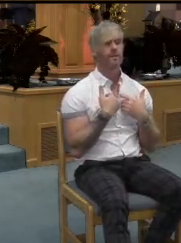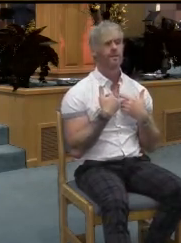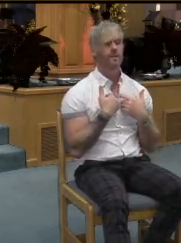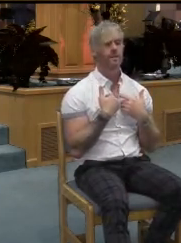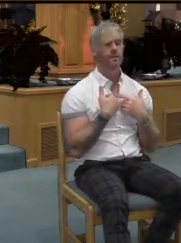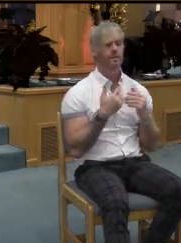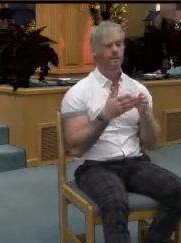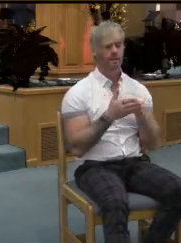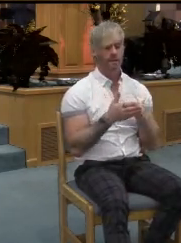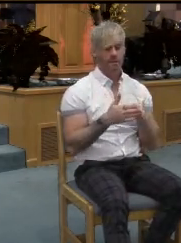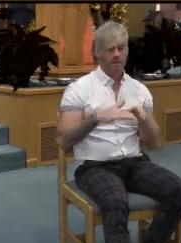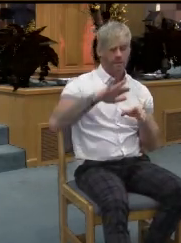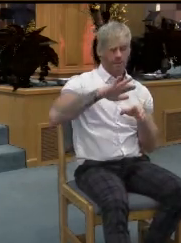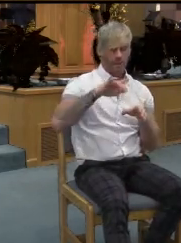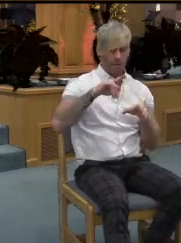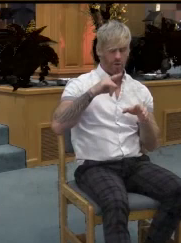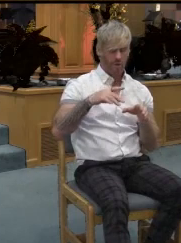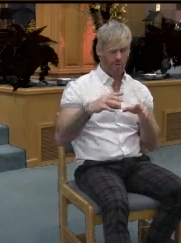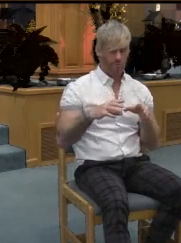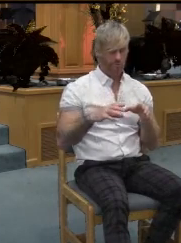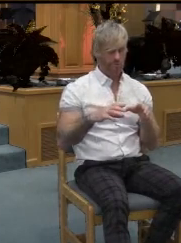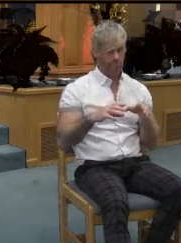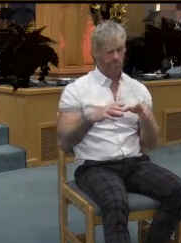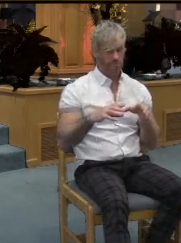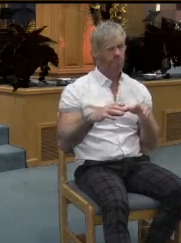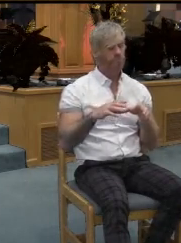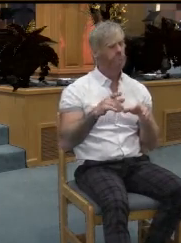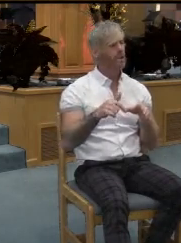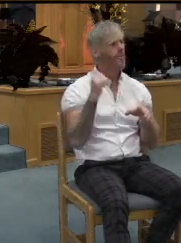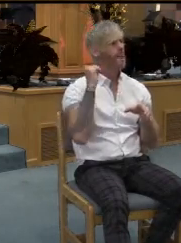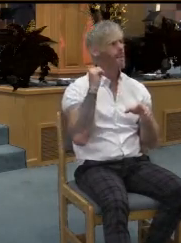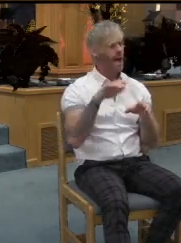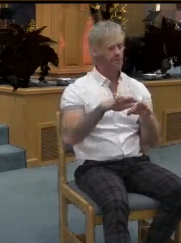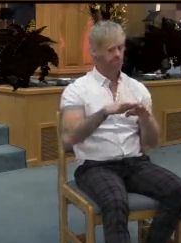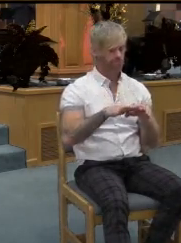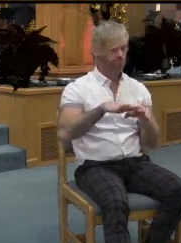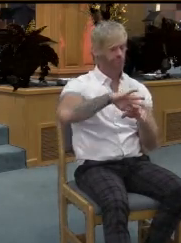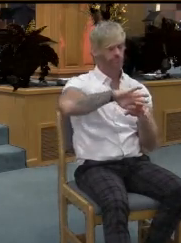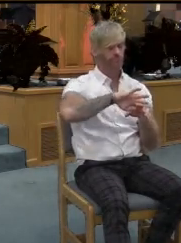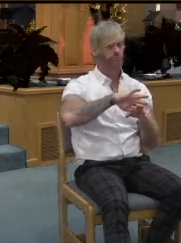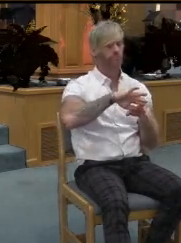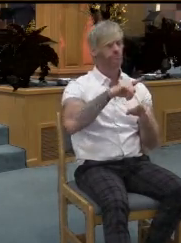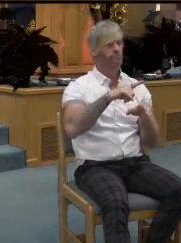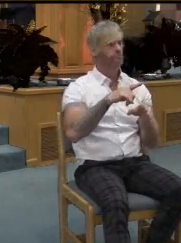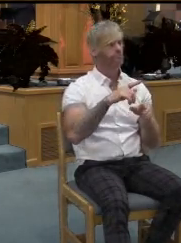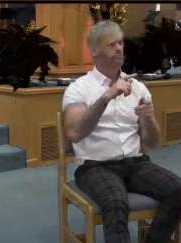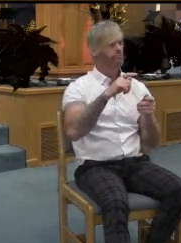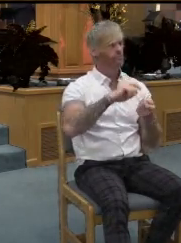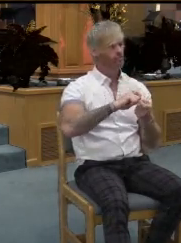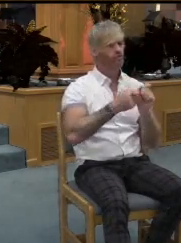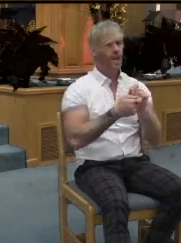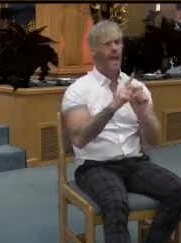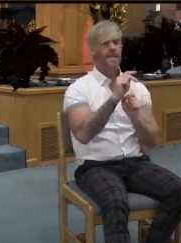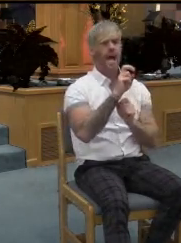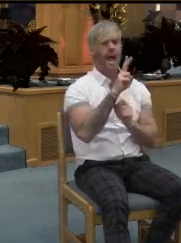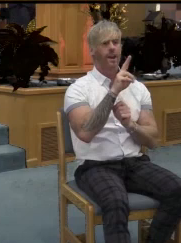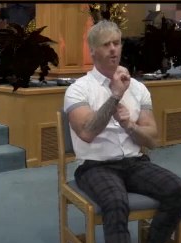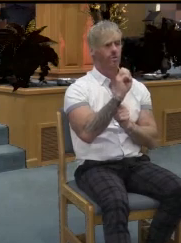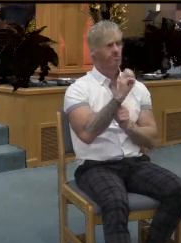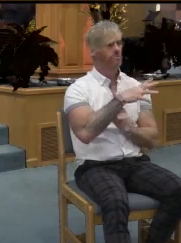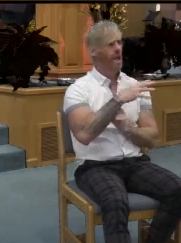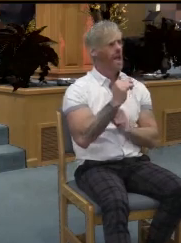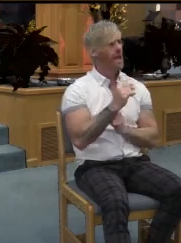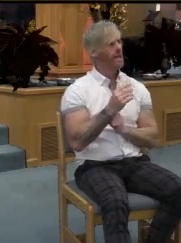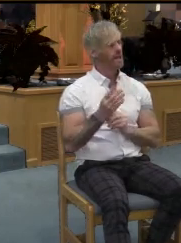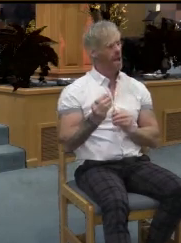change your tire. I raised mine up the other day and I've put something in there that was very important. And